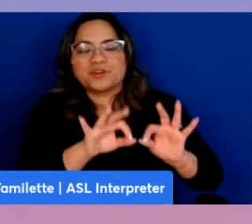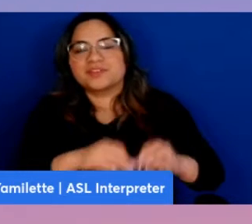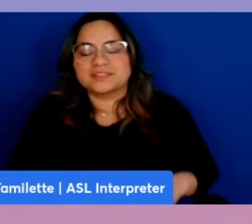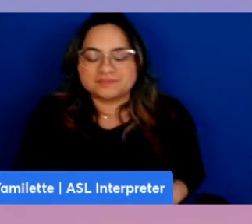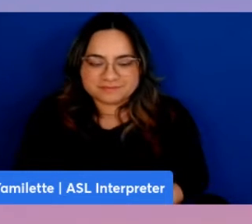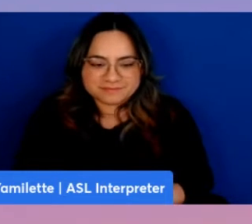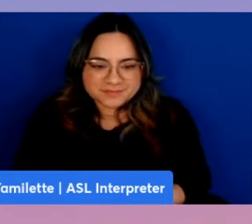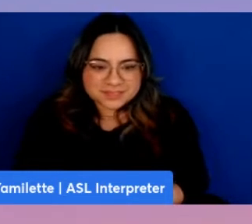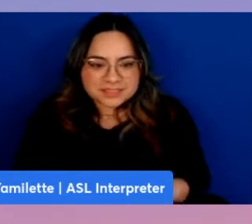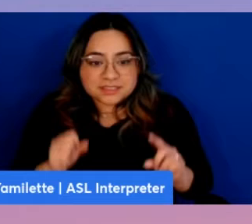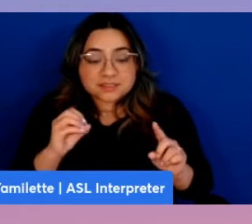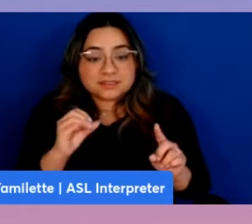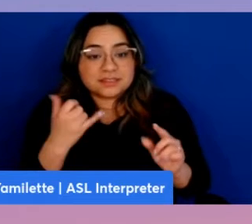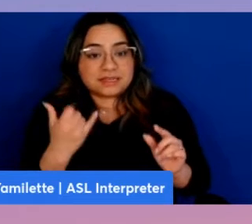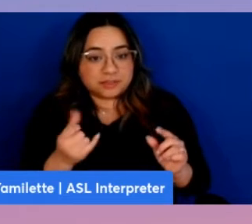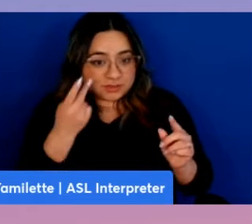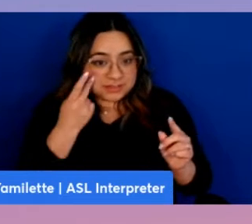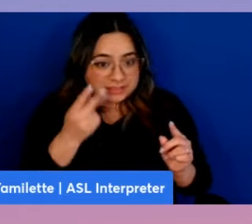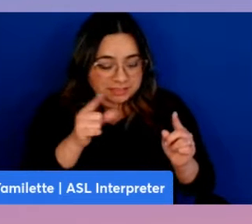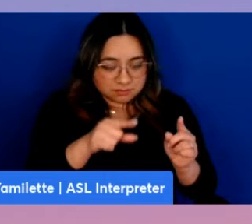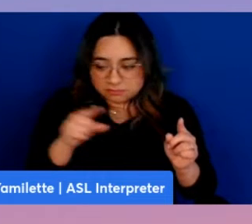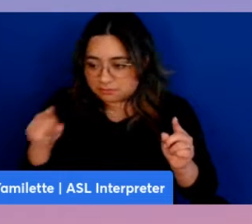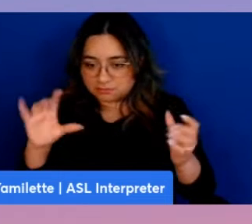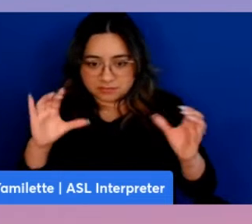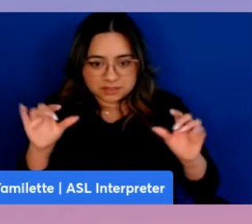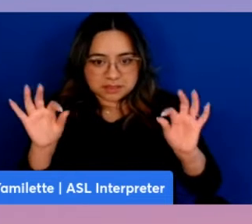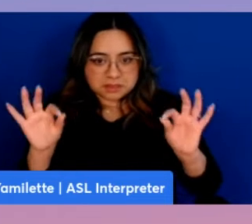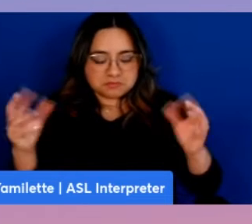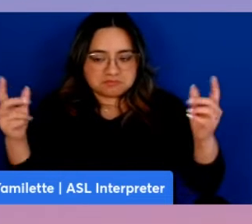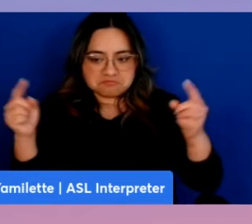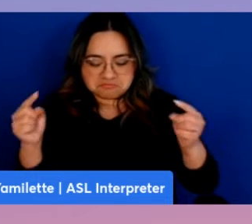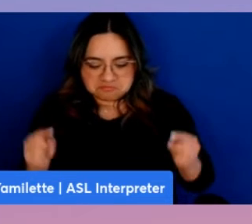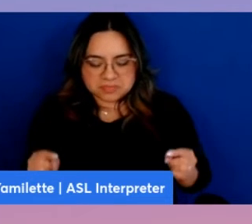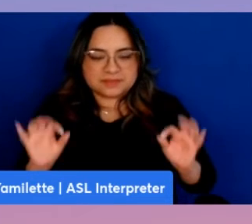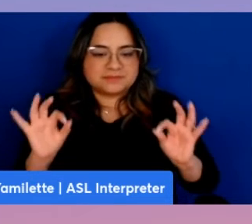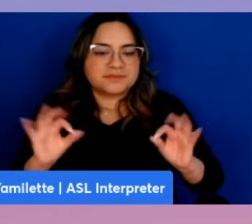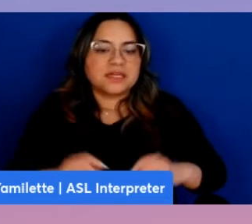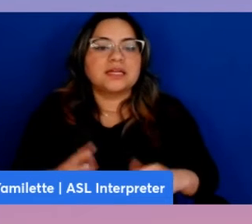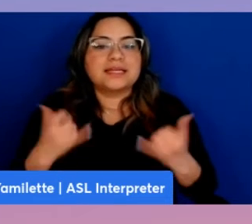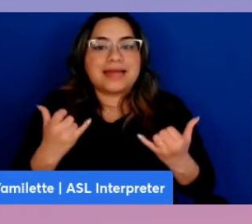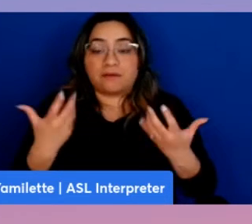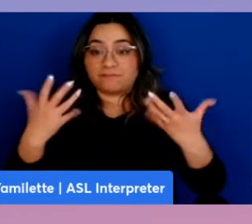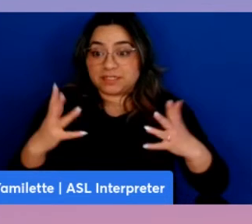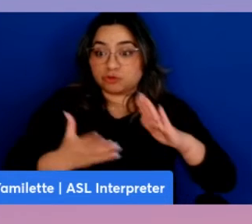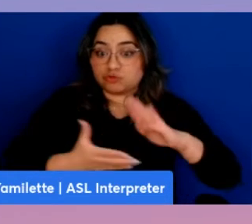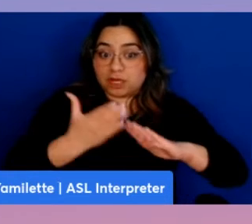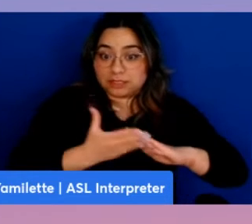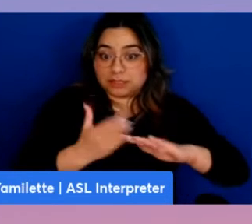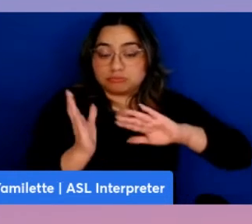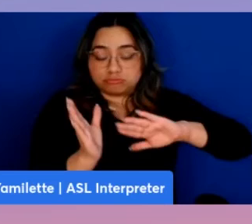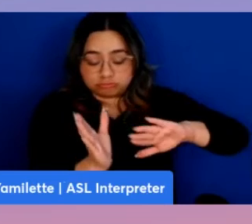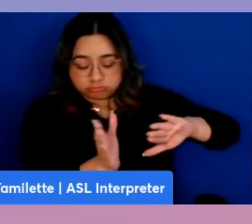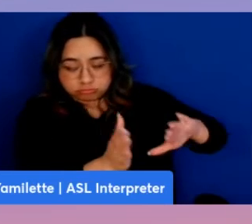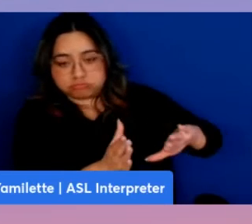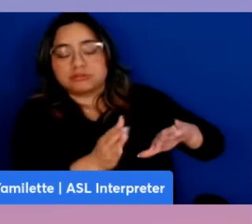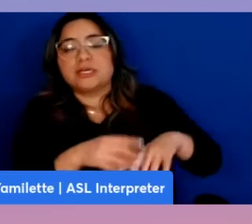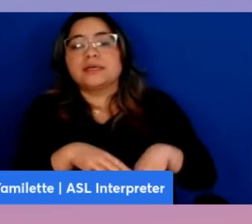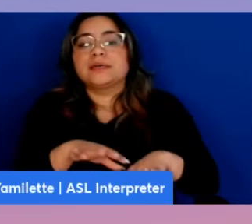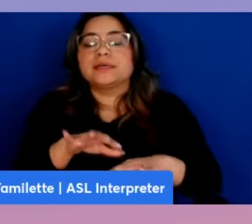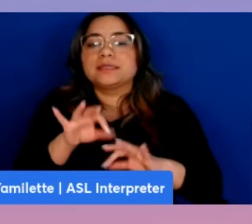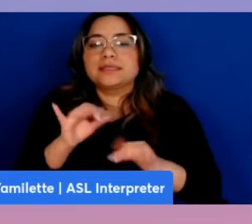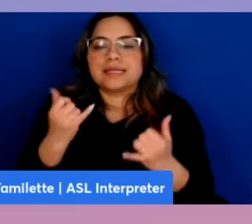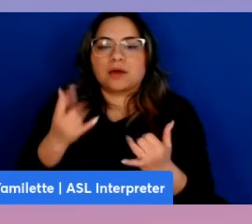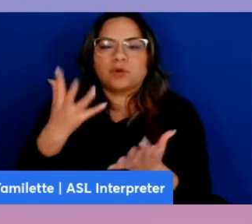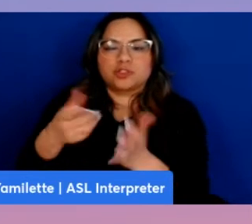between web and command line. While this is running, I want to show you some code, some files that I think are